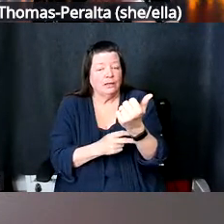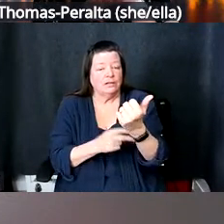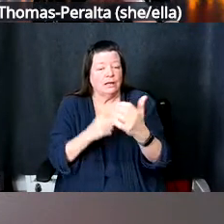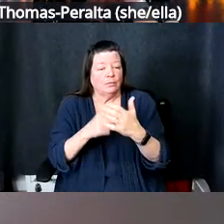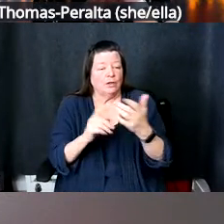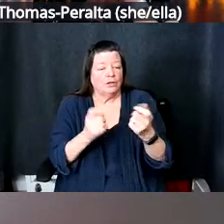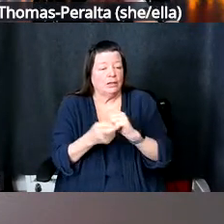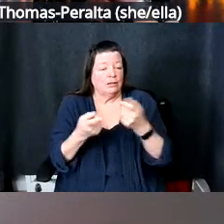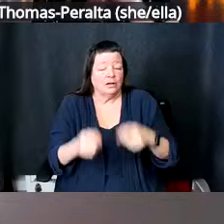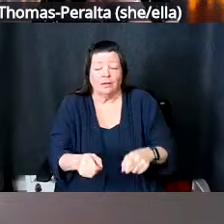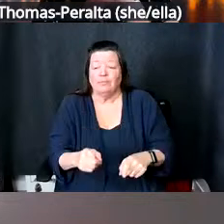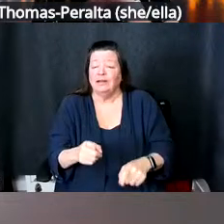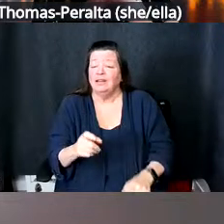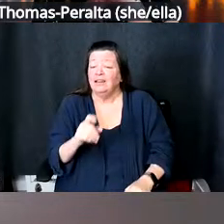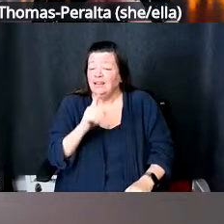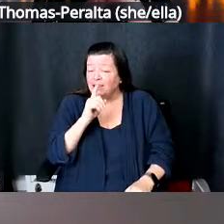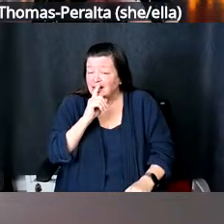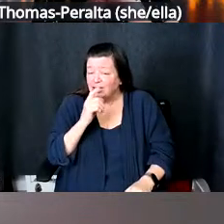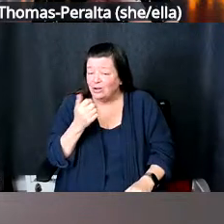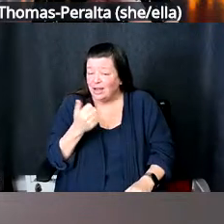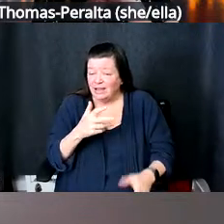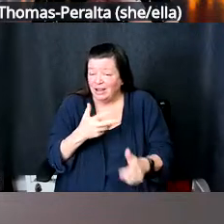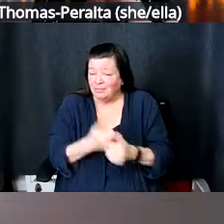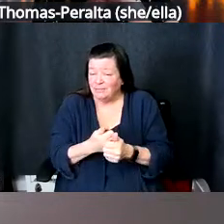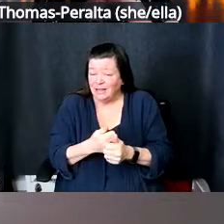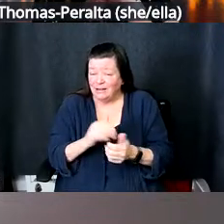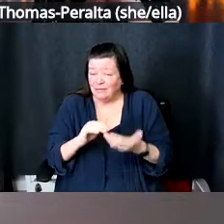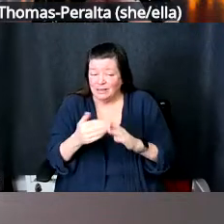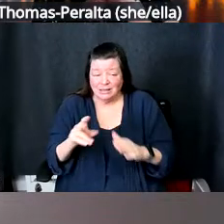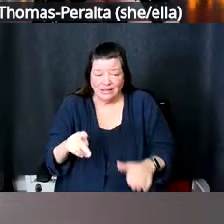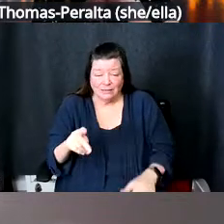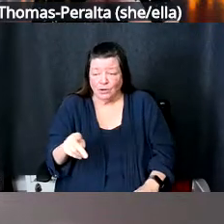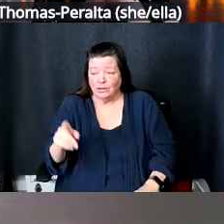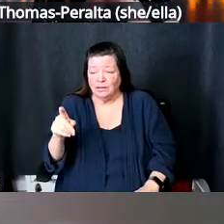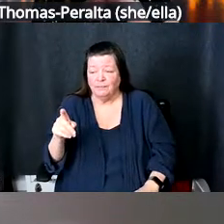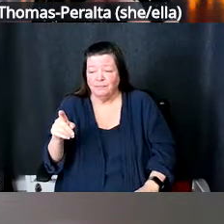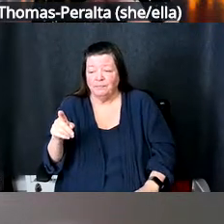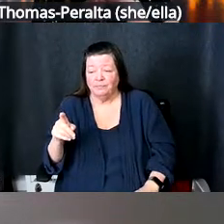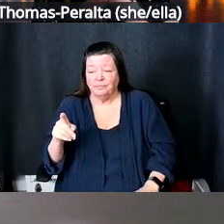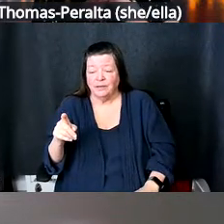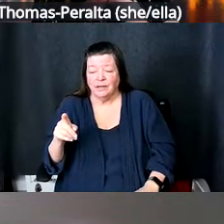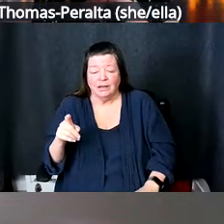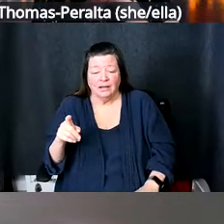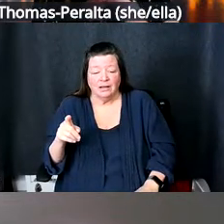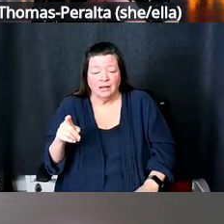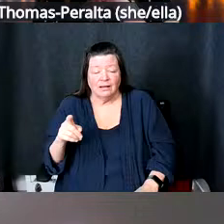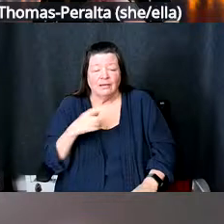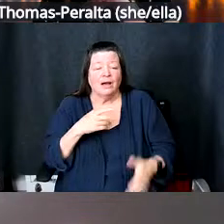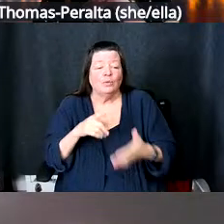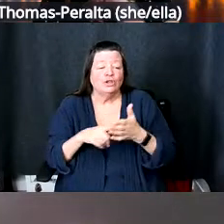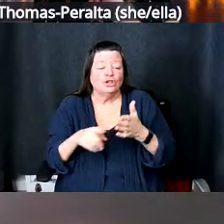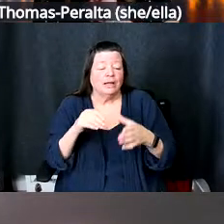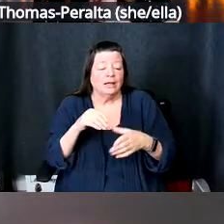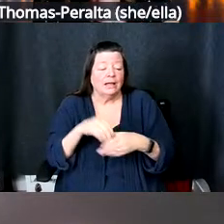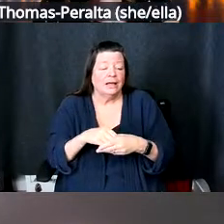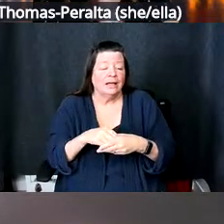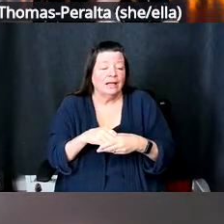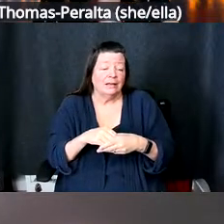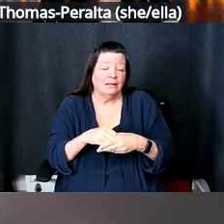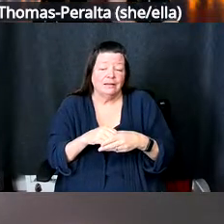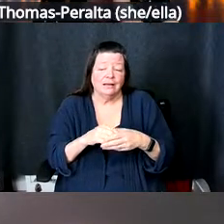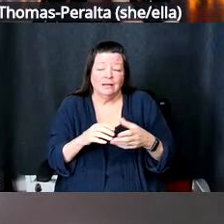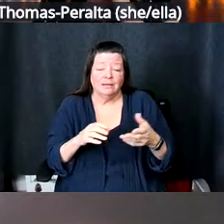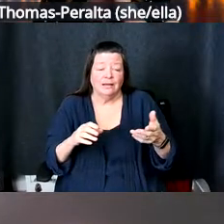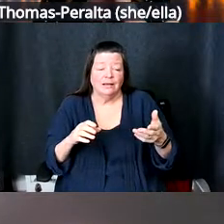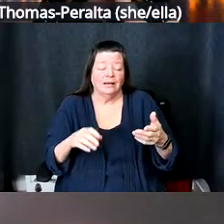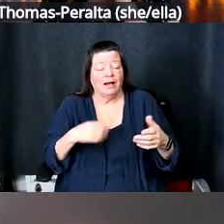from the city of Portland on those ideas? I'm gonna check in with my staff on this. Do you have any Sure.